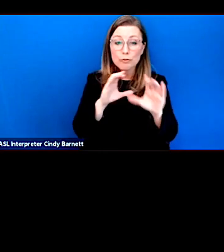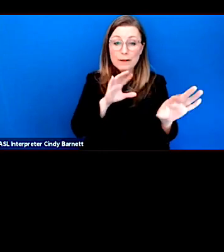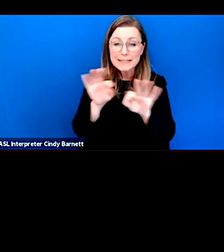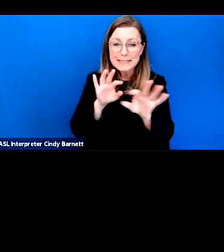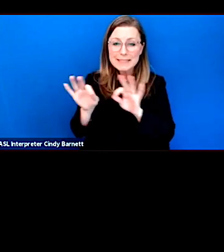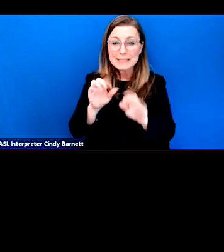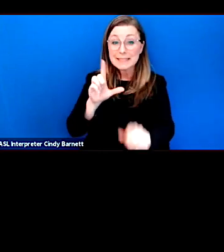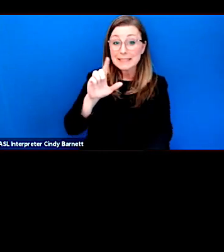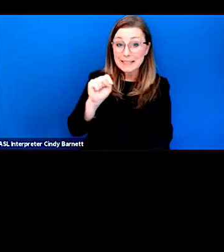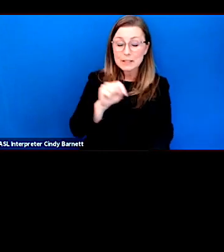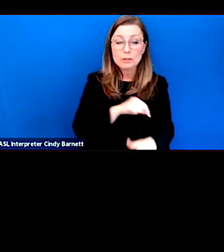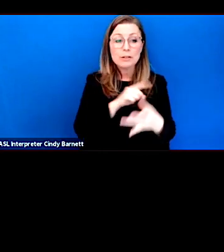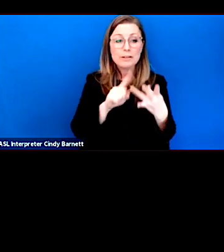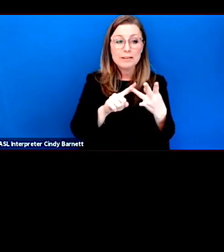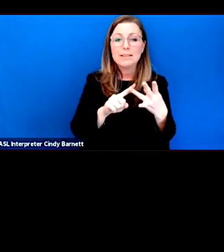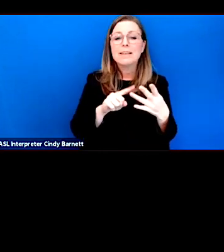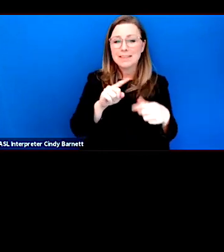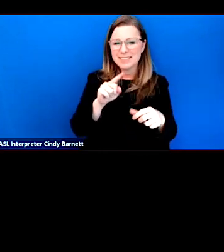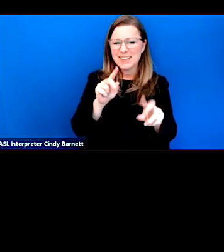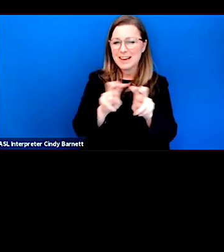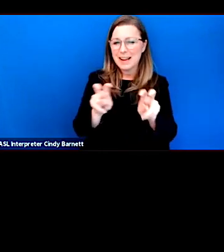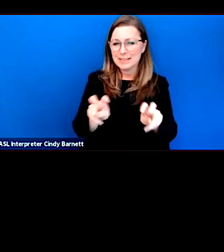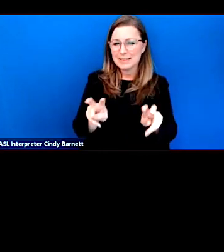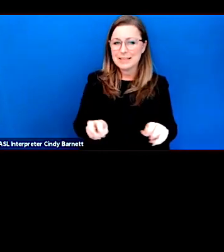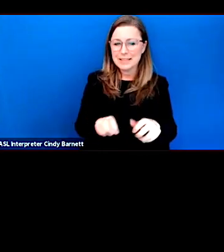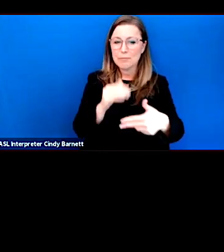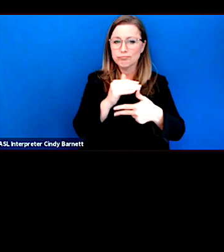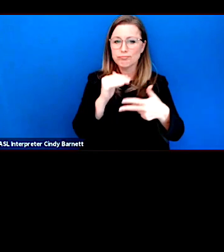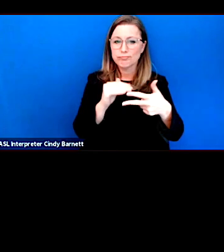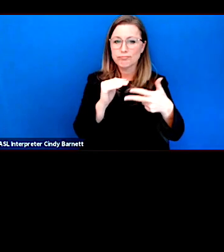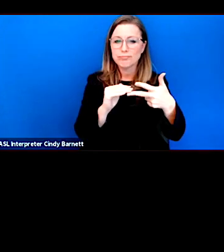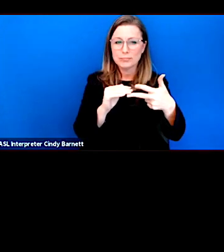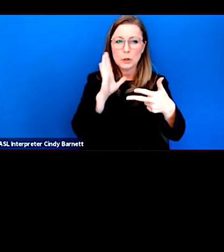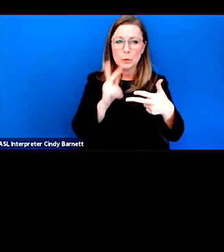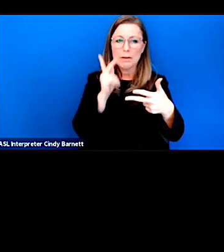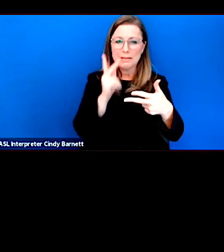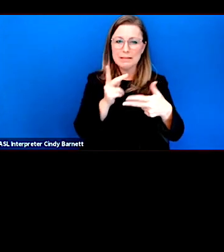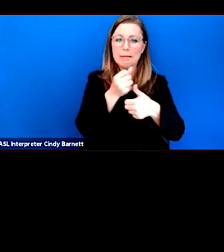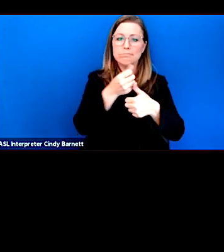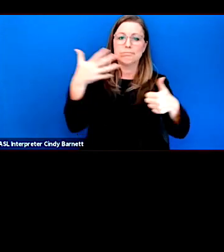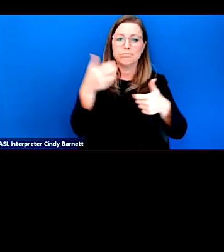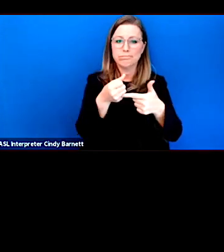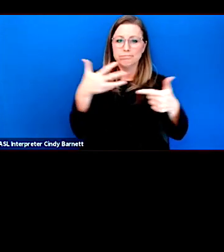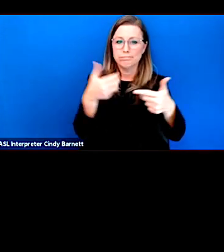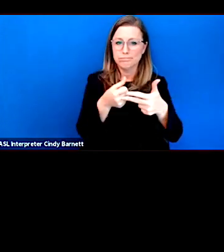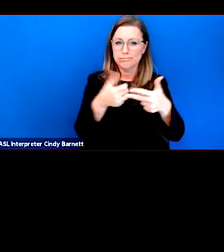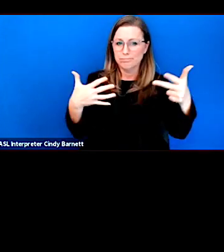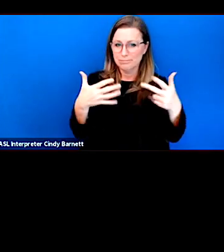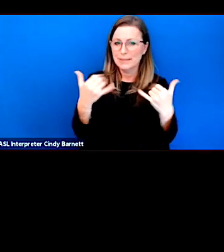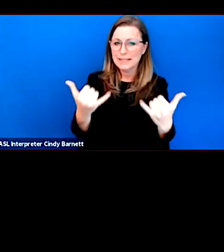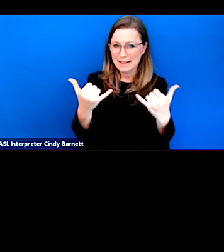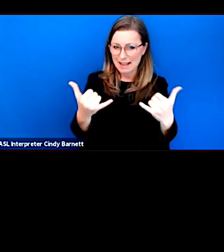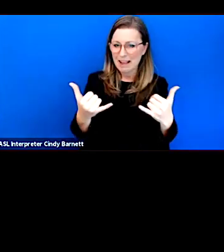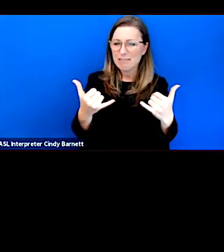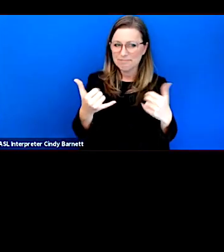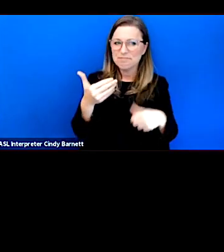analysis. You will see this flow chart in full and enlarged sections of it throughout the webinar to